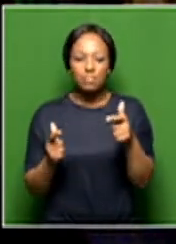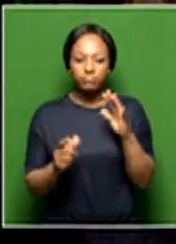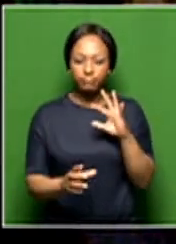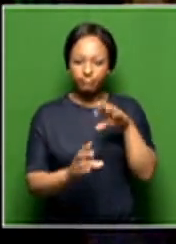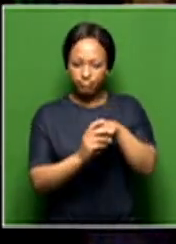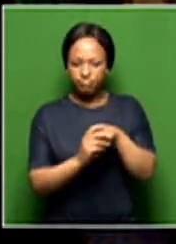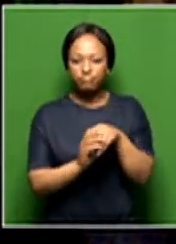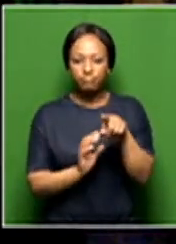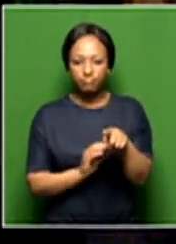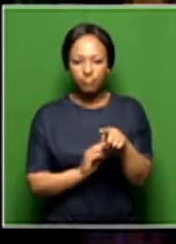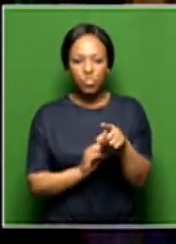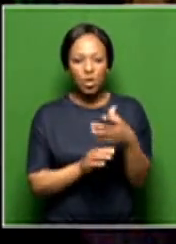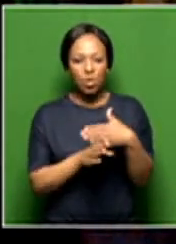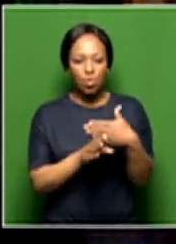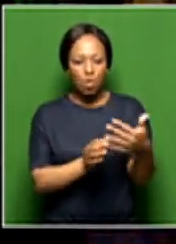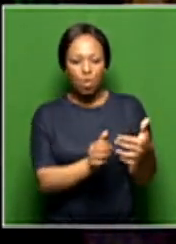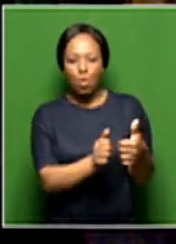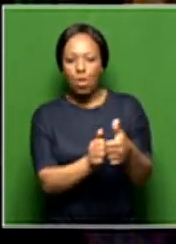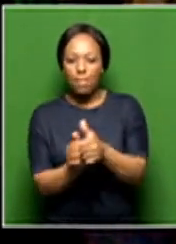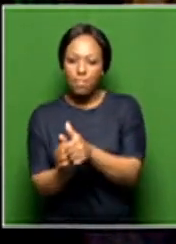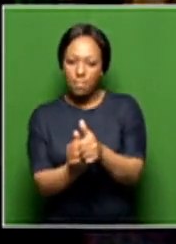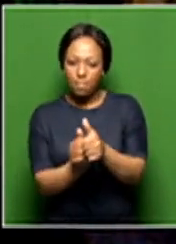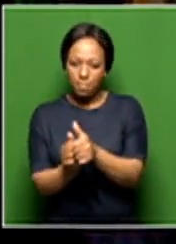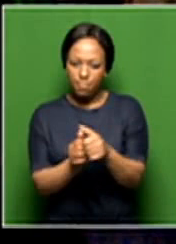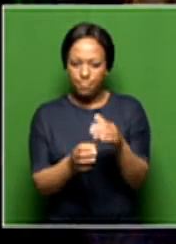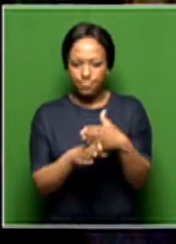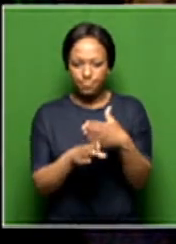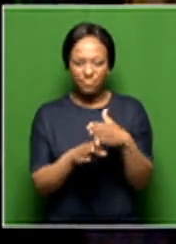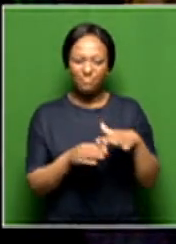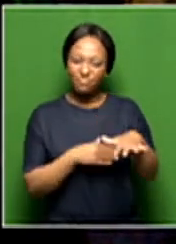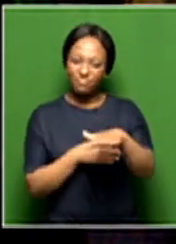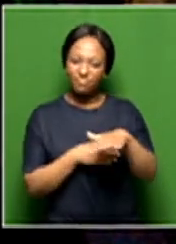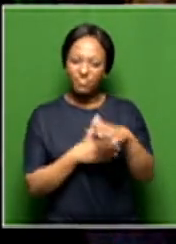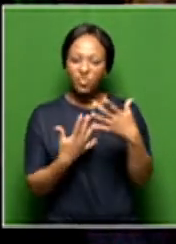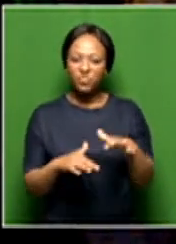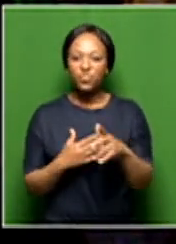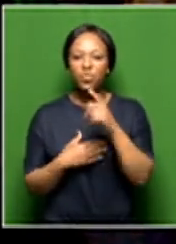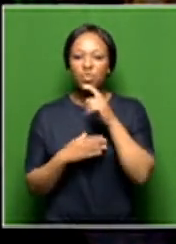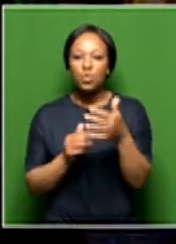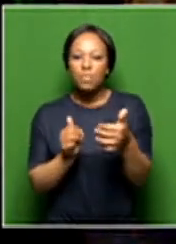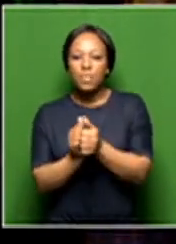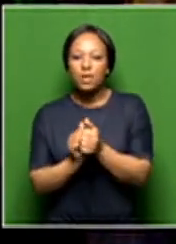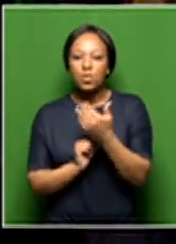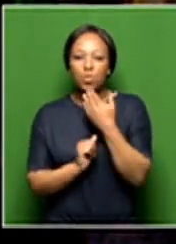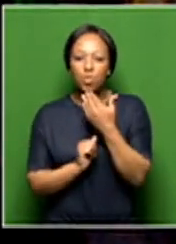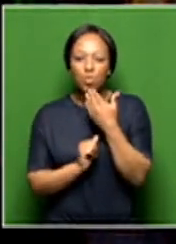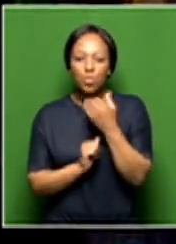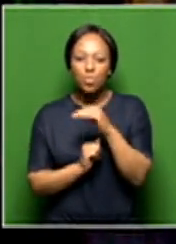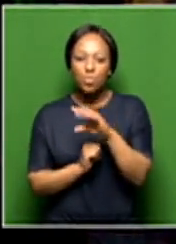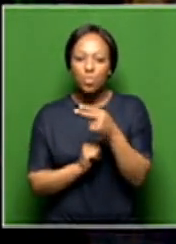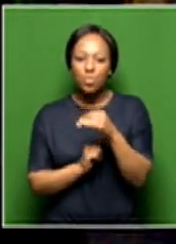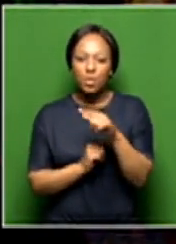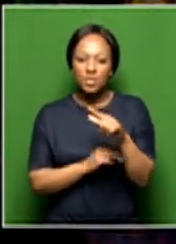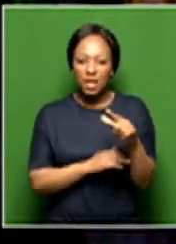movement. It's a collaborative platform under which we've partnered with Chill Beverages,